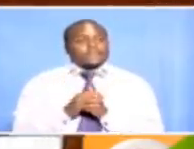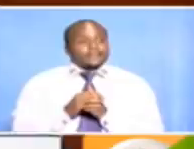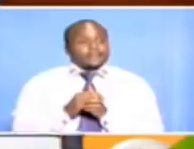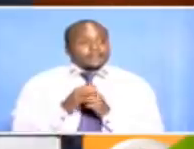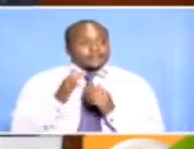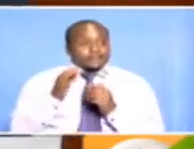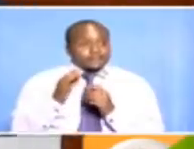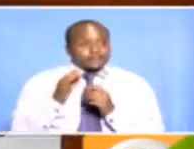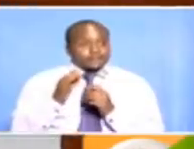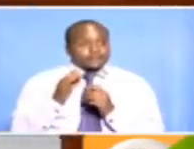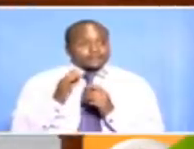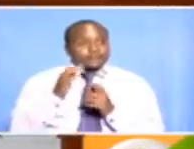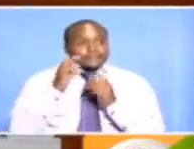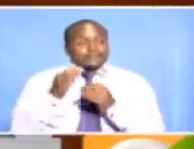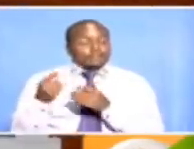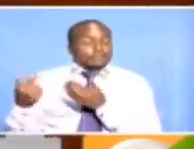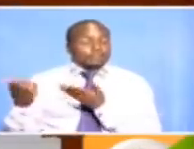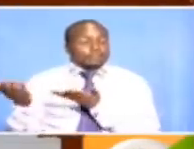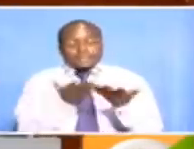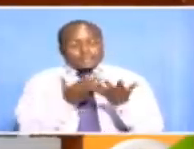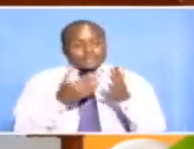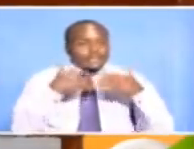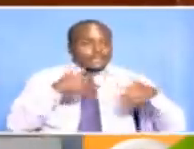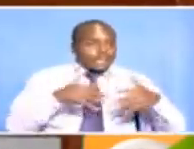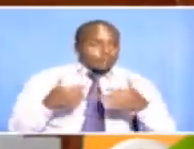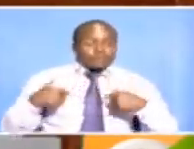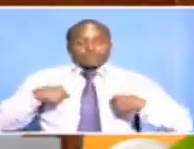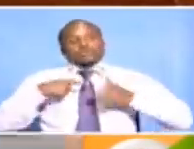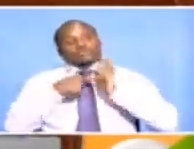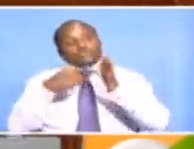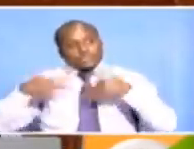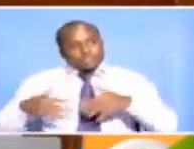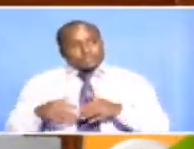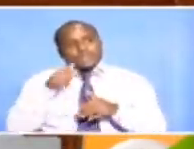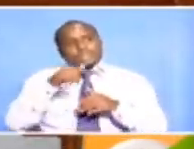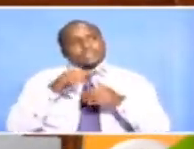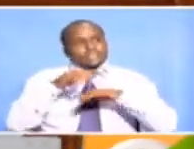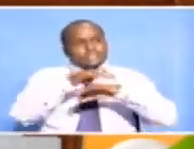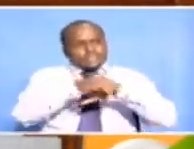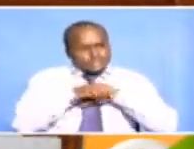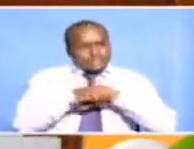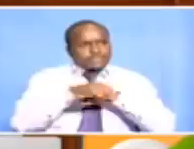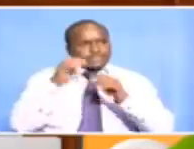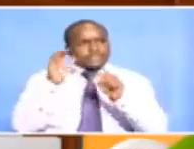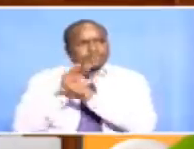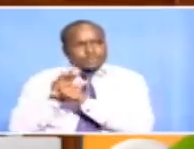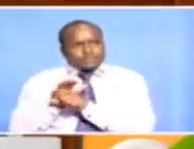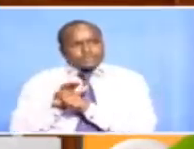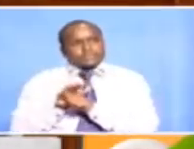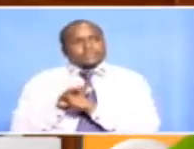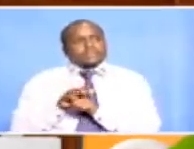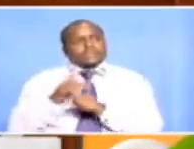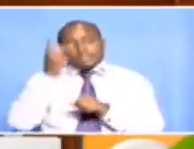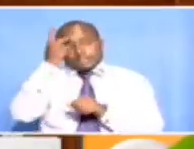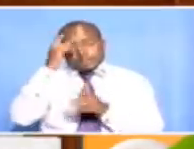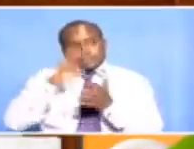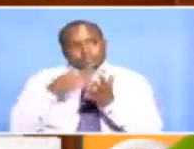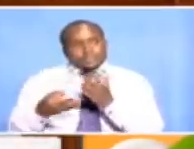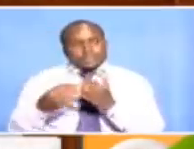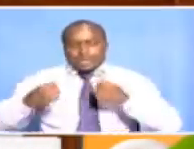kipindi unambeleka na kipindi. Hii mambo ya corporate kilishinda Kidero. Kizungu mingi Kidero alishindwa na Nairobi. Now we go the head on